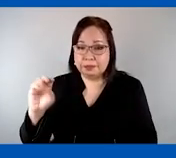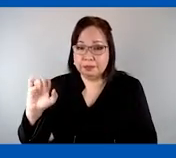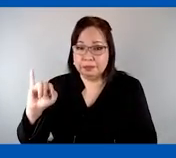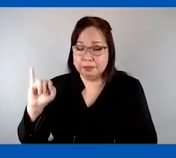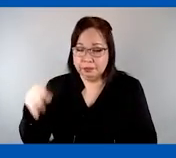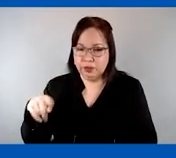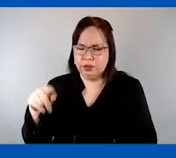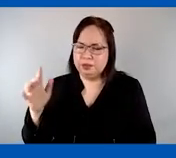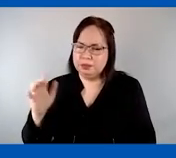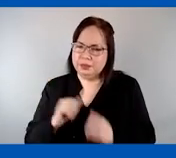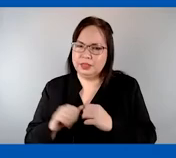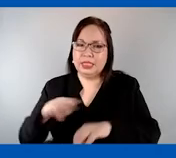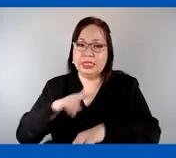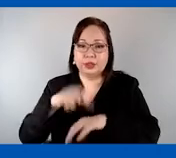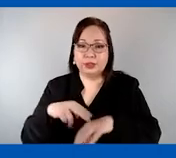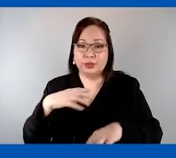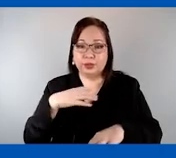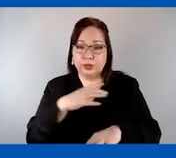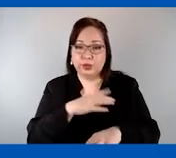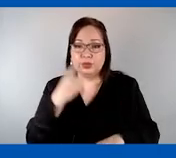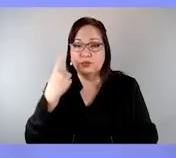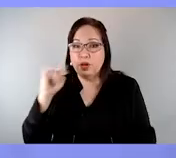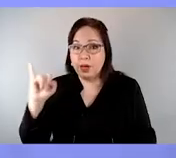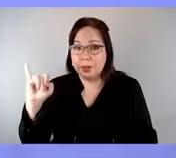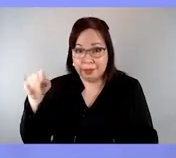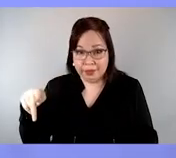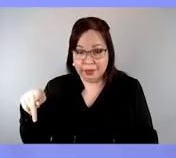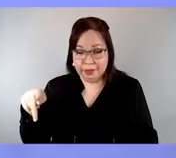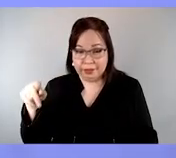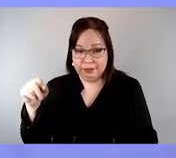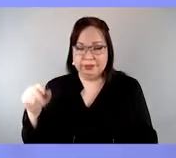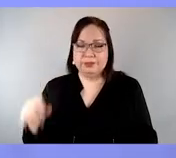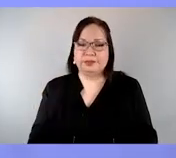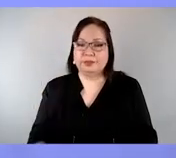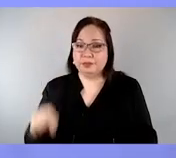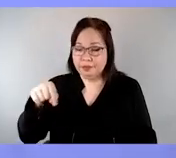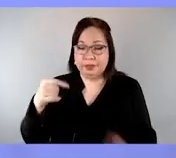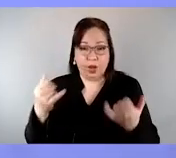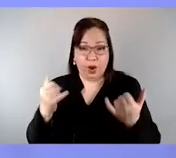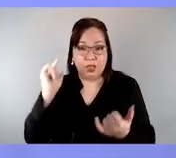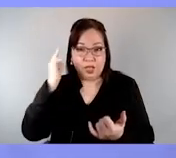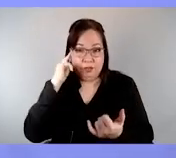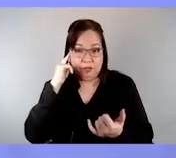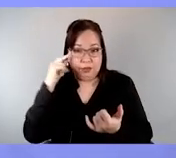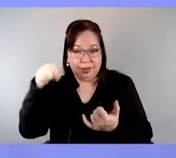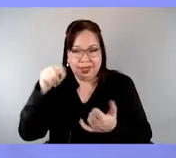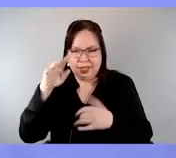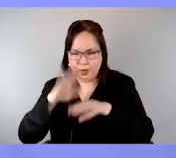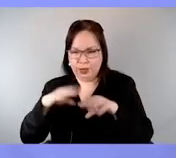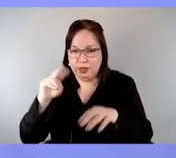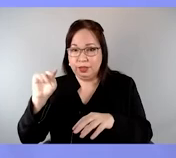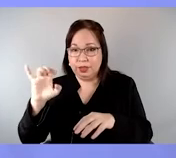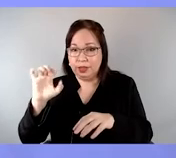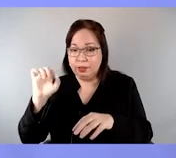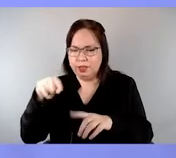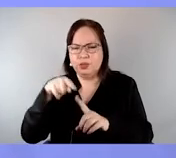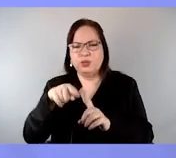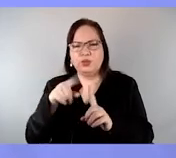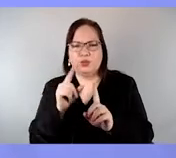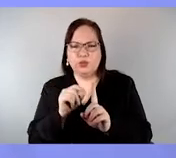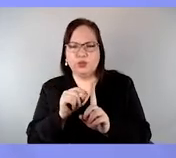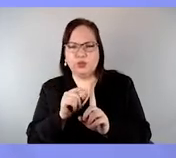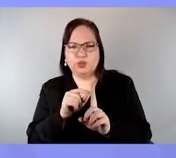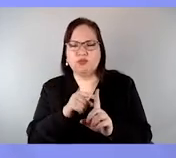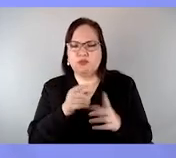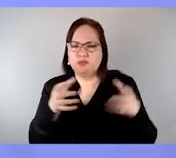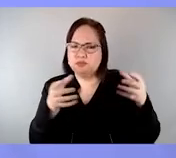the National Commission on Indigenous Peoples. Today, this agency of government is intended